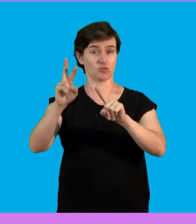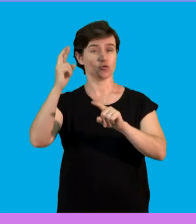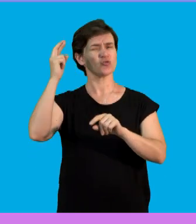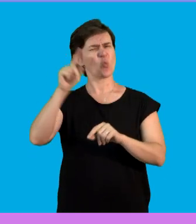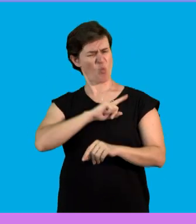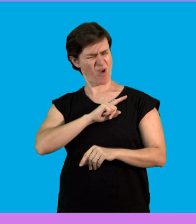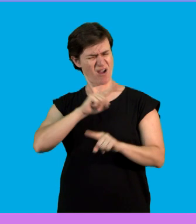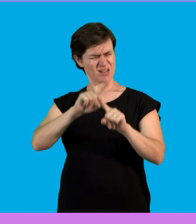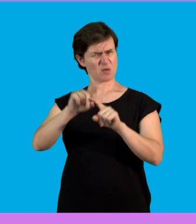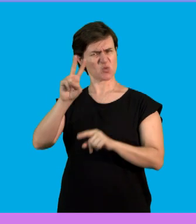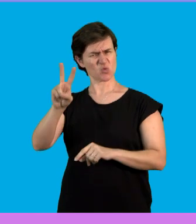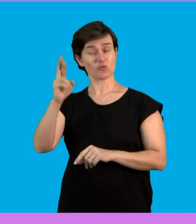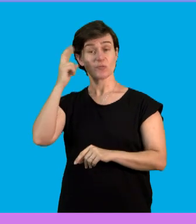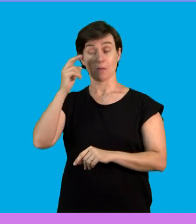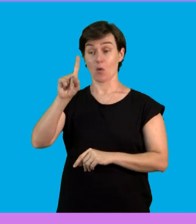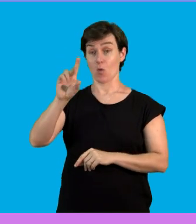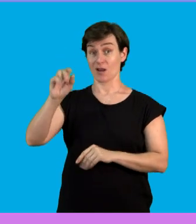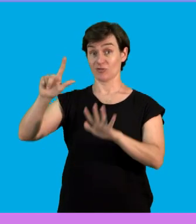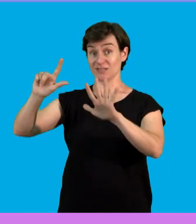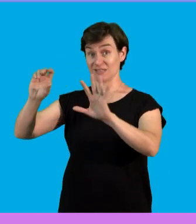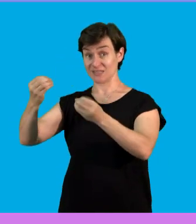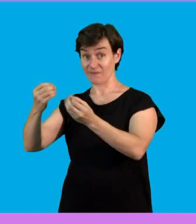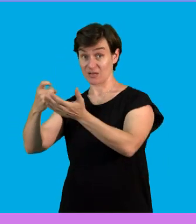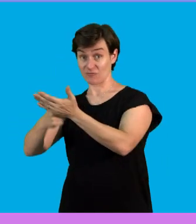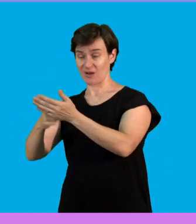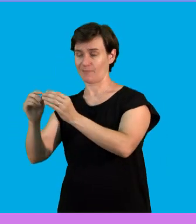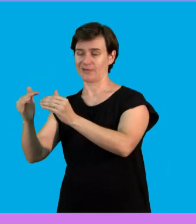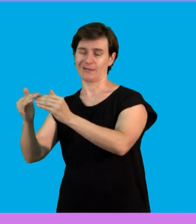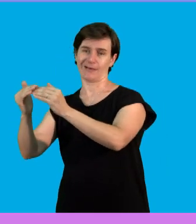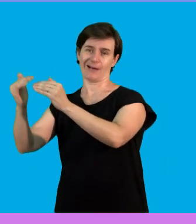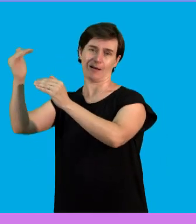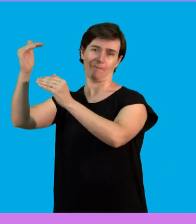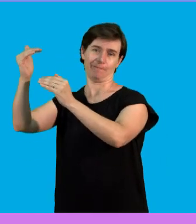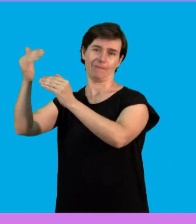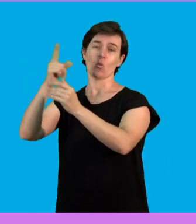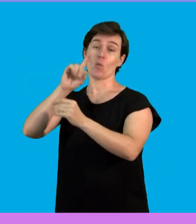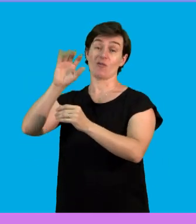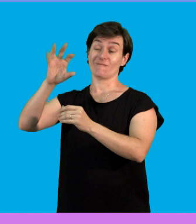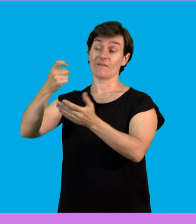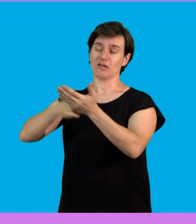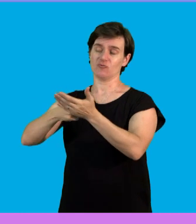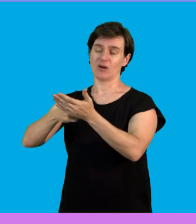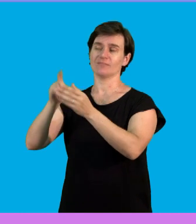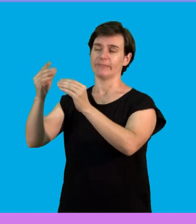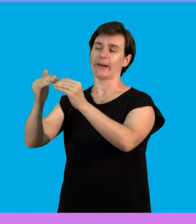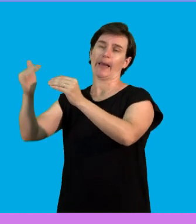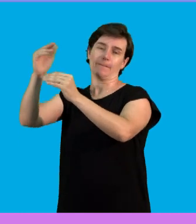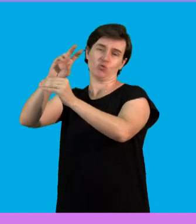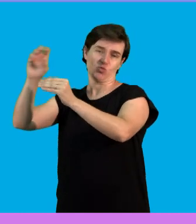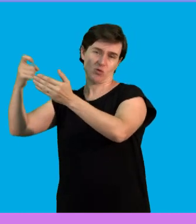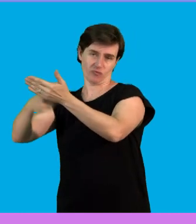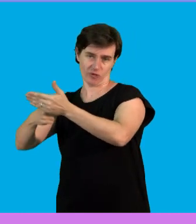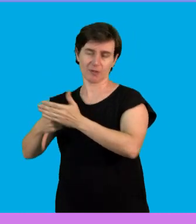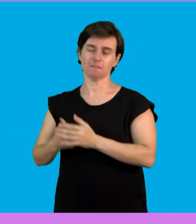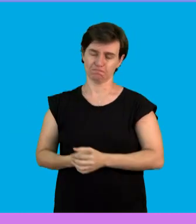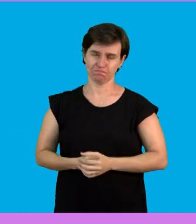2. Why times 2? Because there's 100, which is the first one, and a 50, which is part of the second